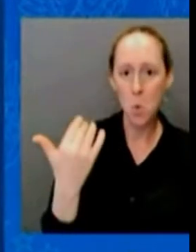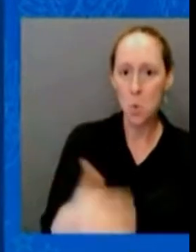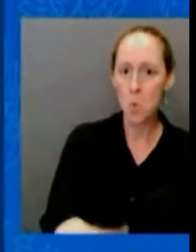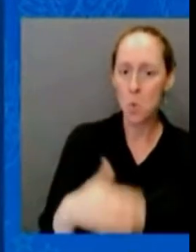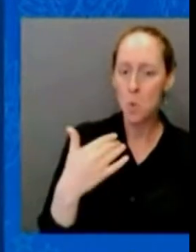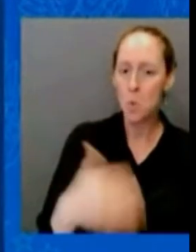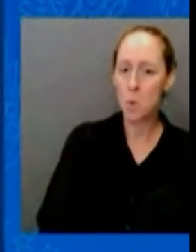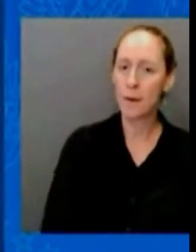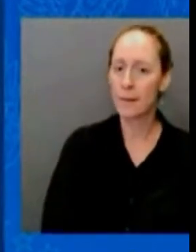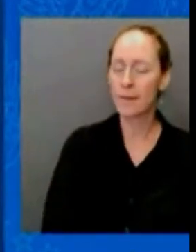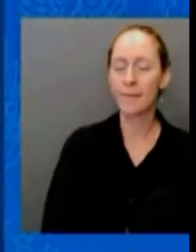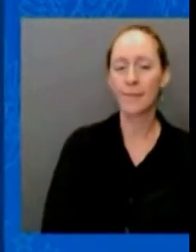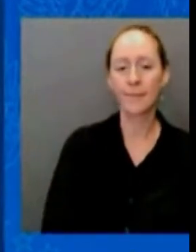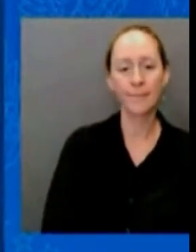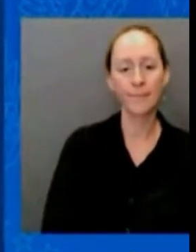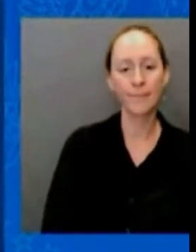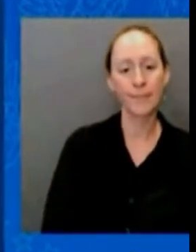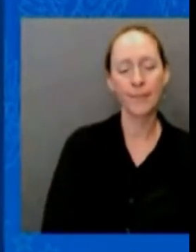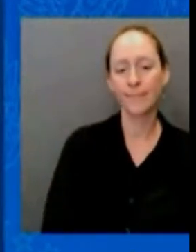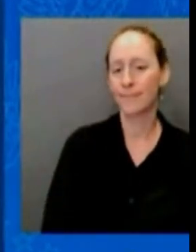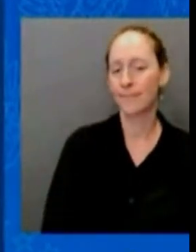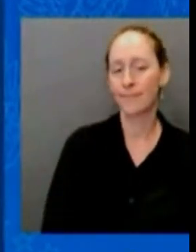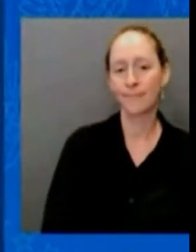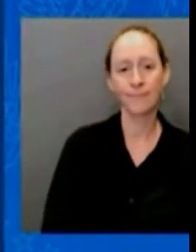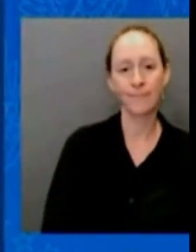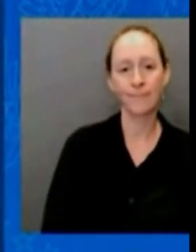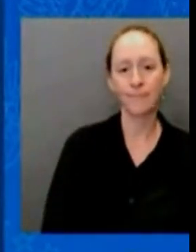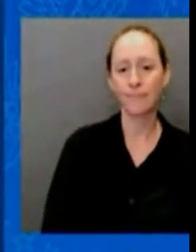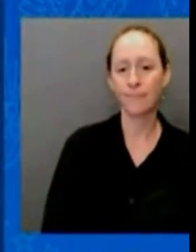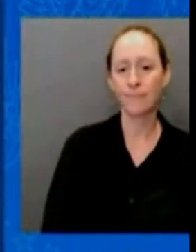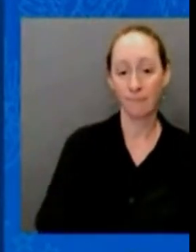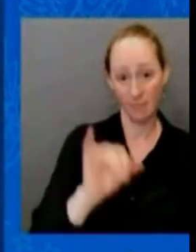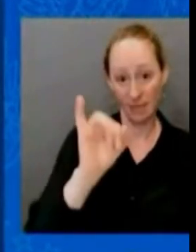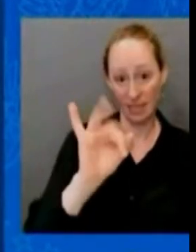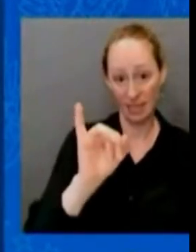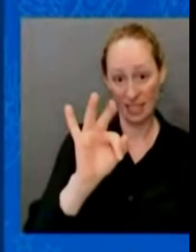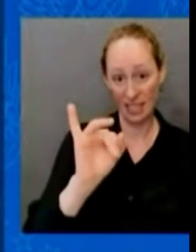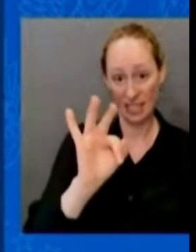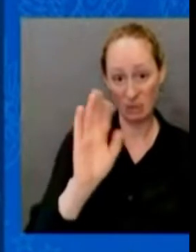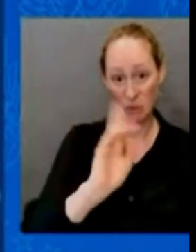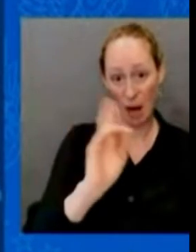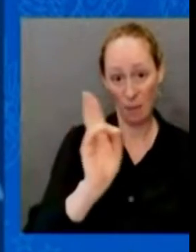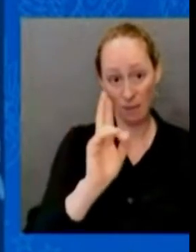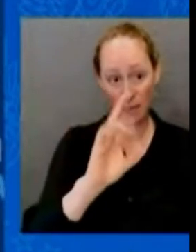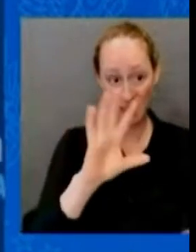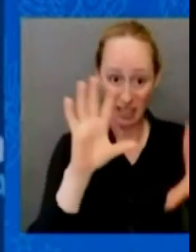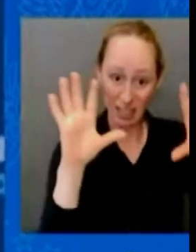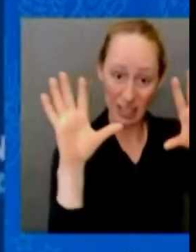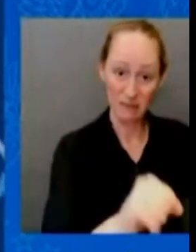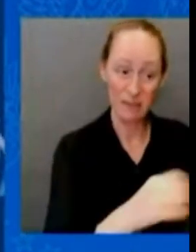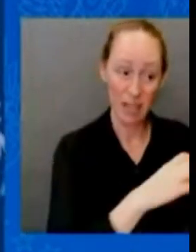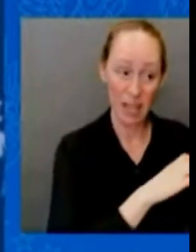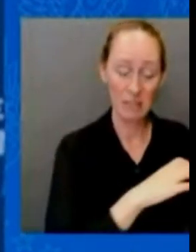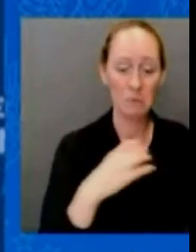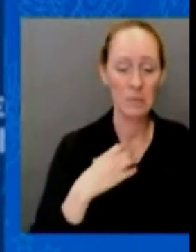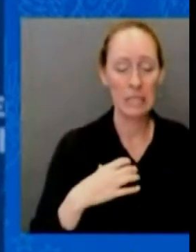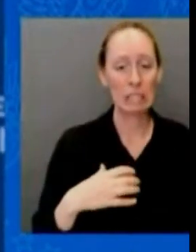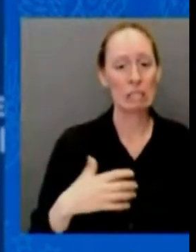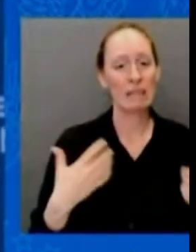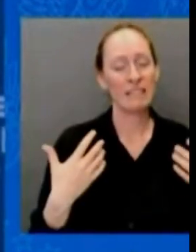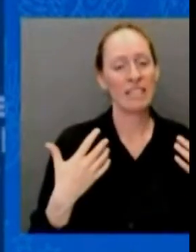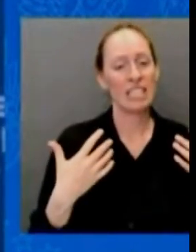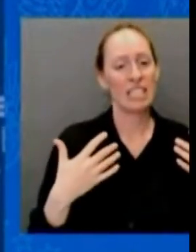way, if Kevin gets his way in the Republican Congress. Tax credits to lower energy bills,